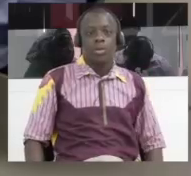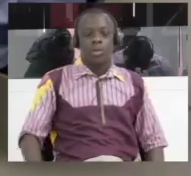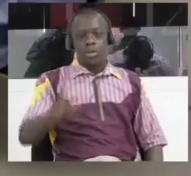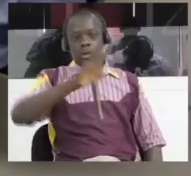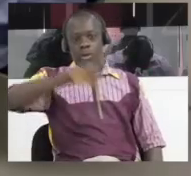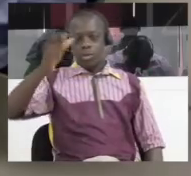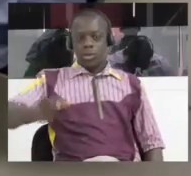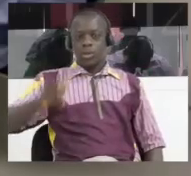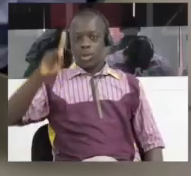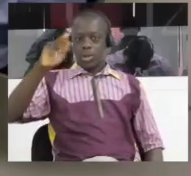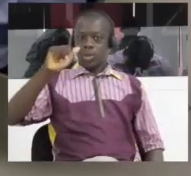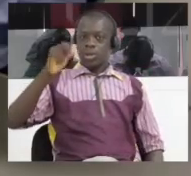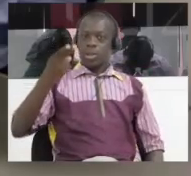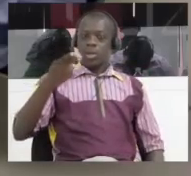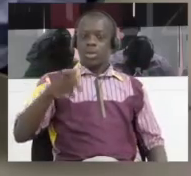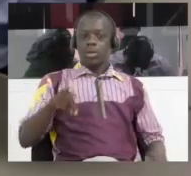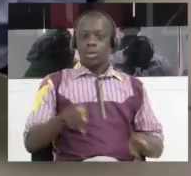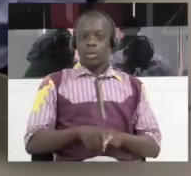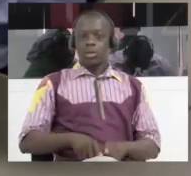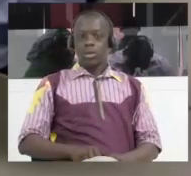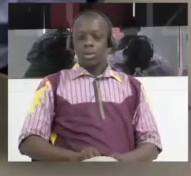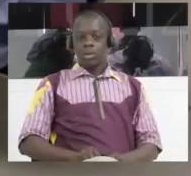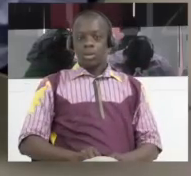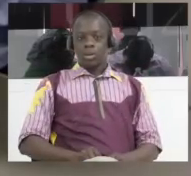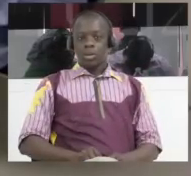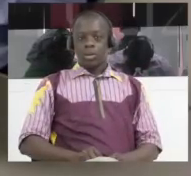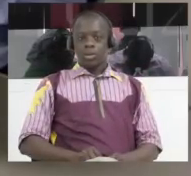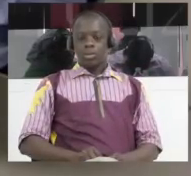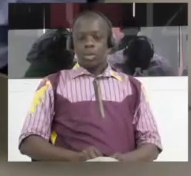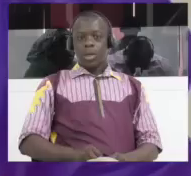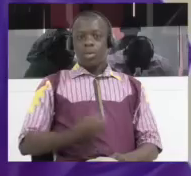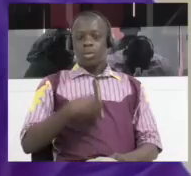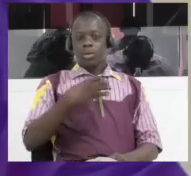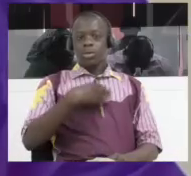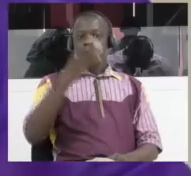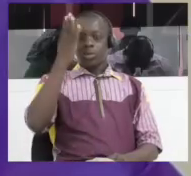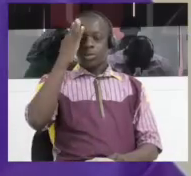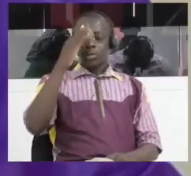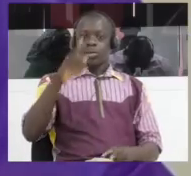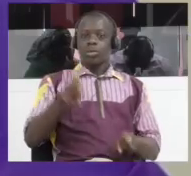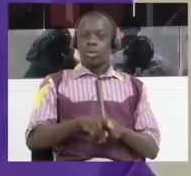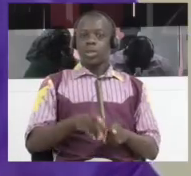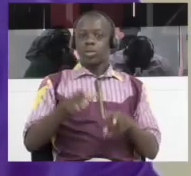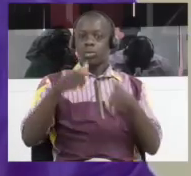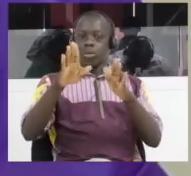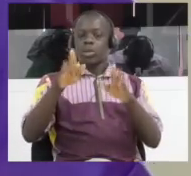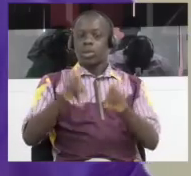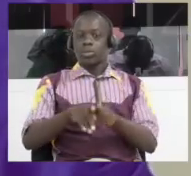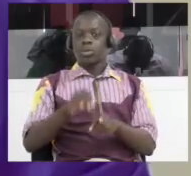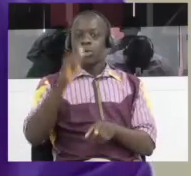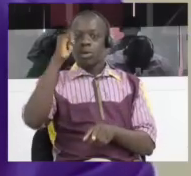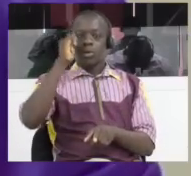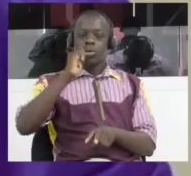Commissioner Carr, I hope with this question I'm not preempting the legal team, but I want to know what criteria was used to